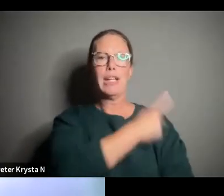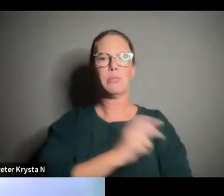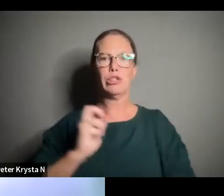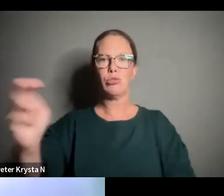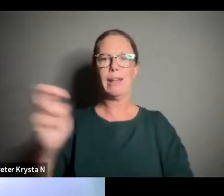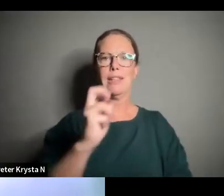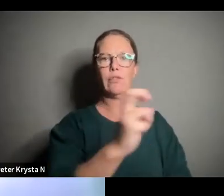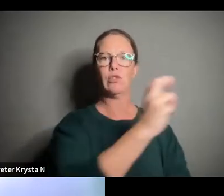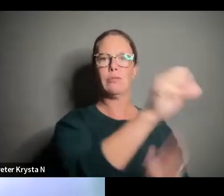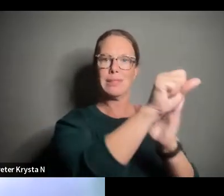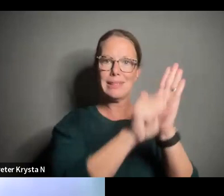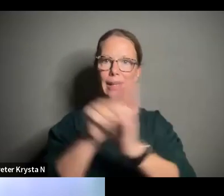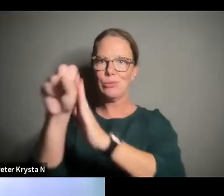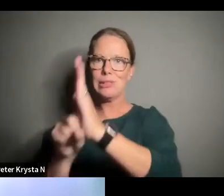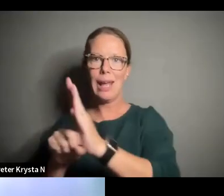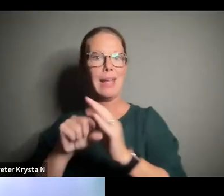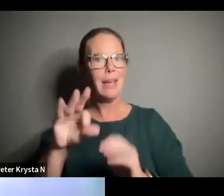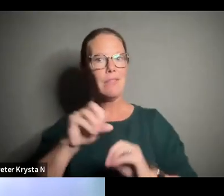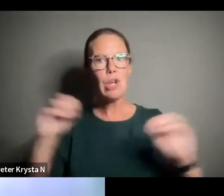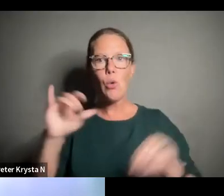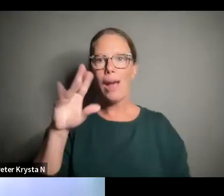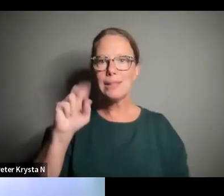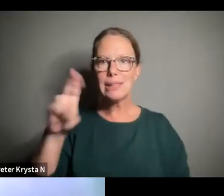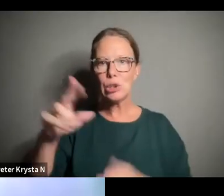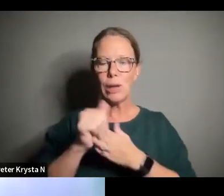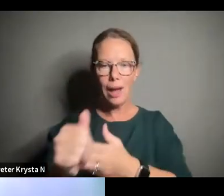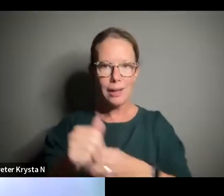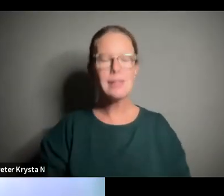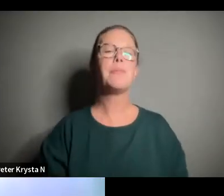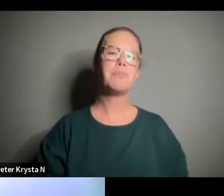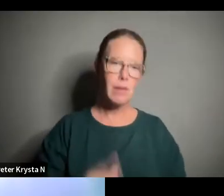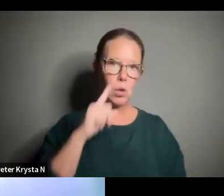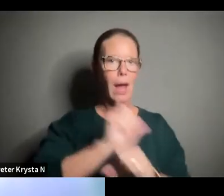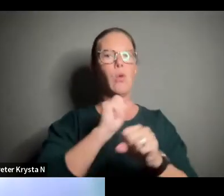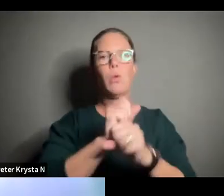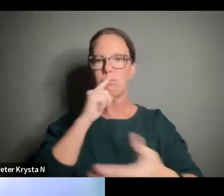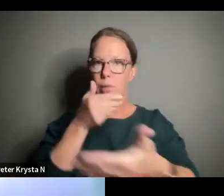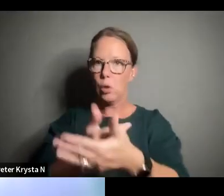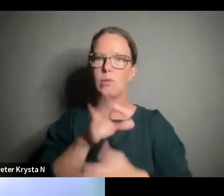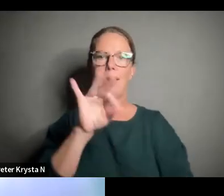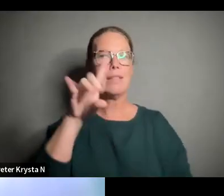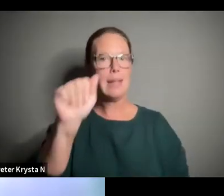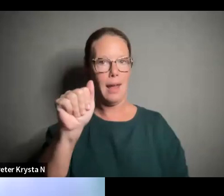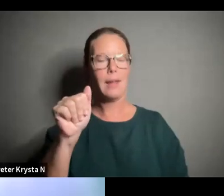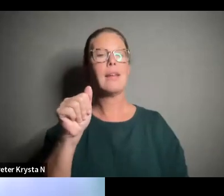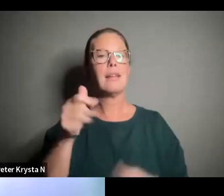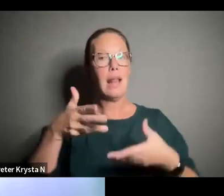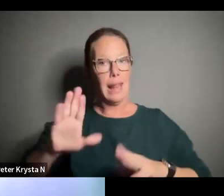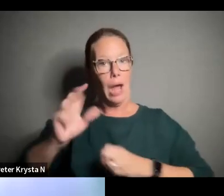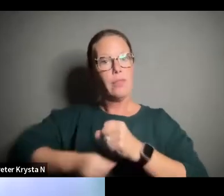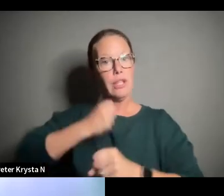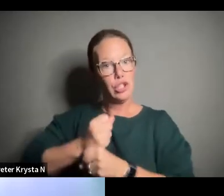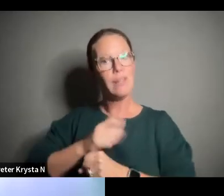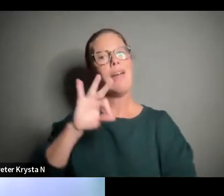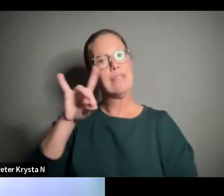no ICU beds. And so therefore, I'm working very closely with FDA that allowed us to just this year, the FDA agreed